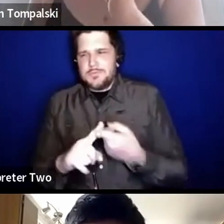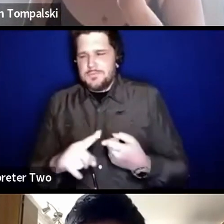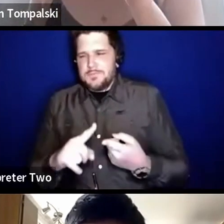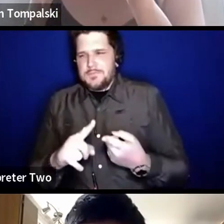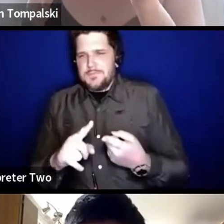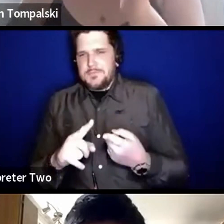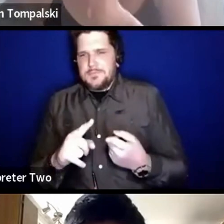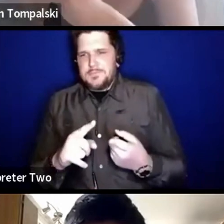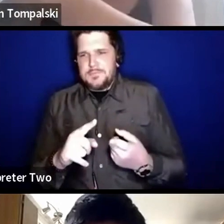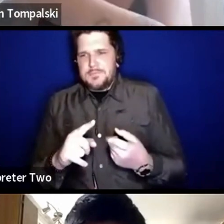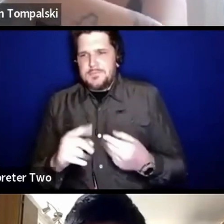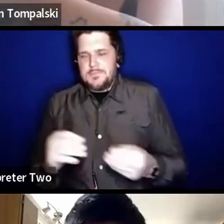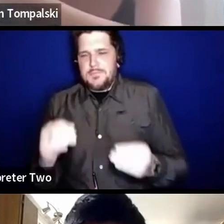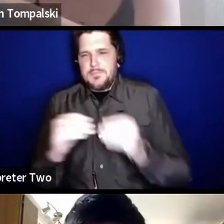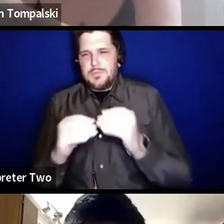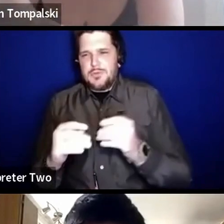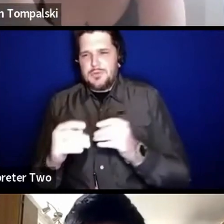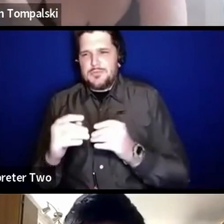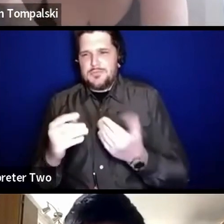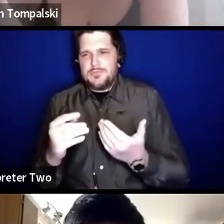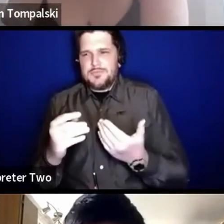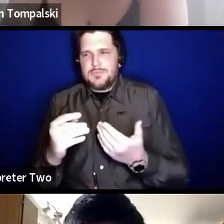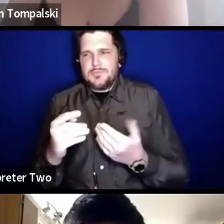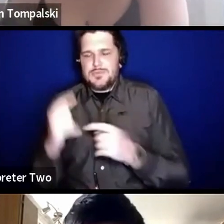kind of more traditional thoughts of